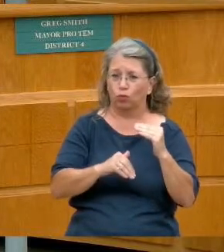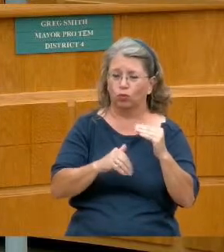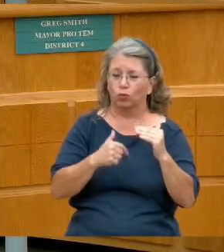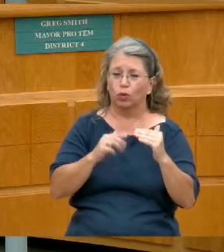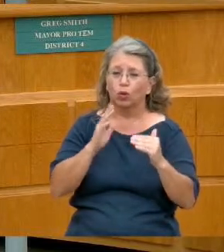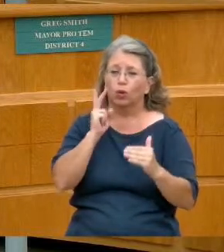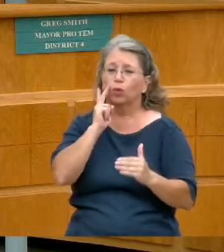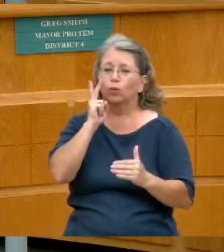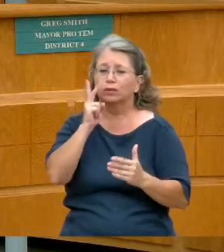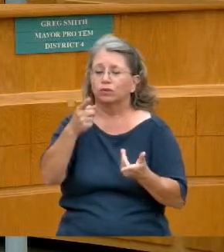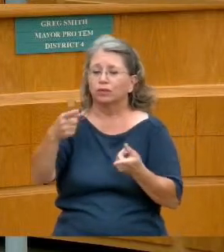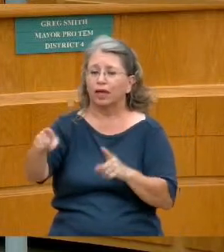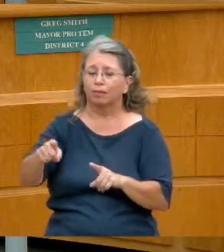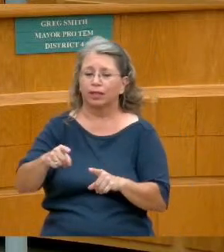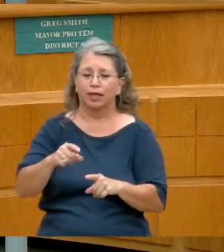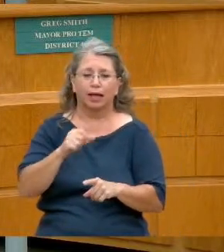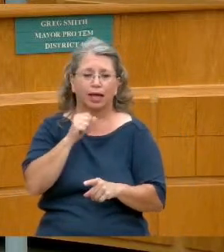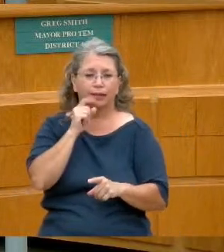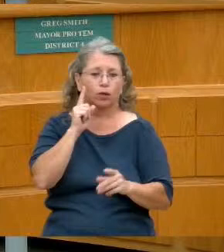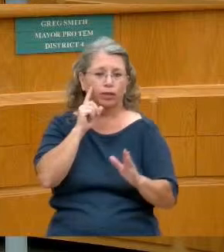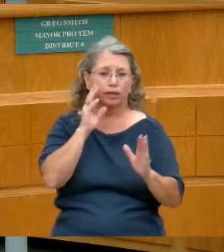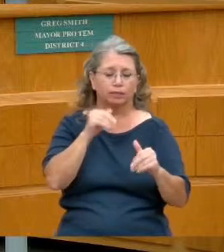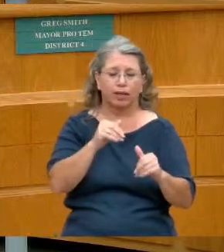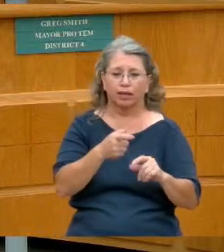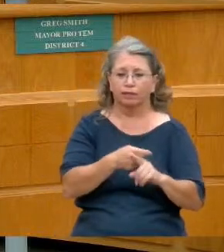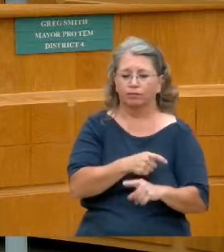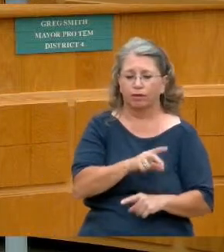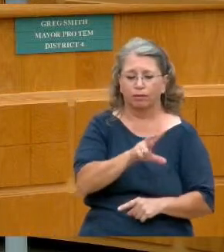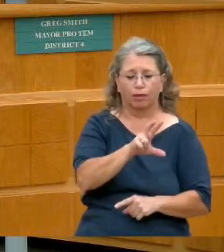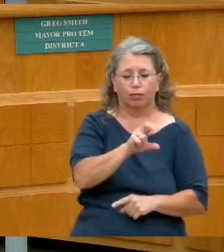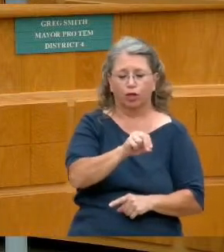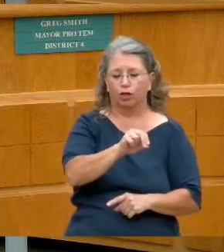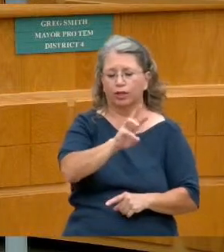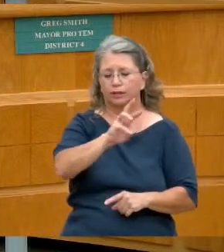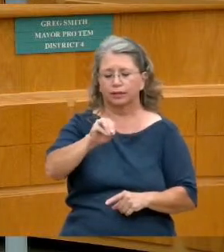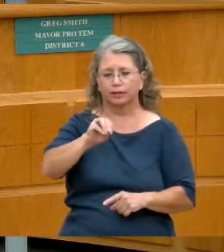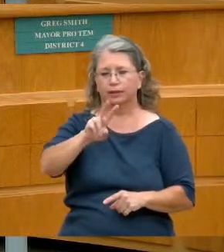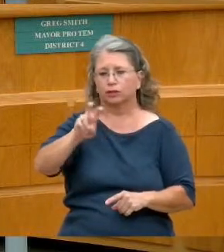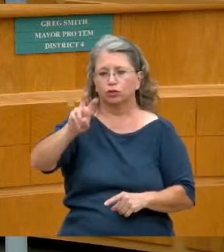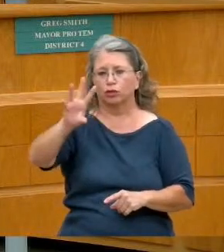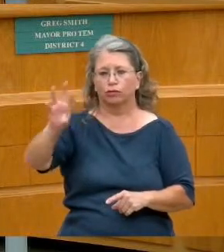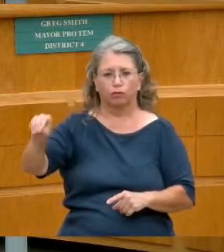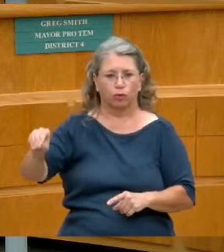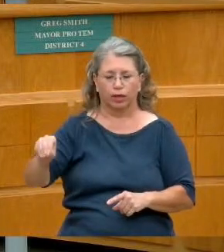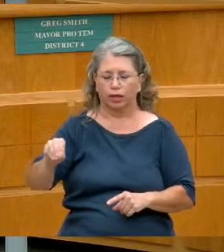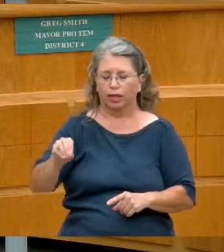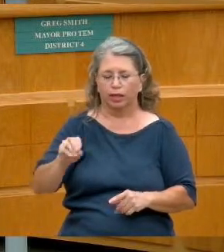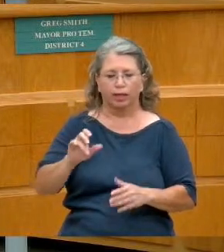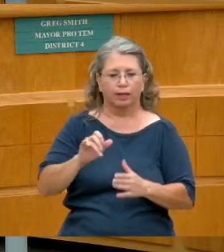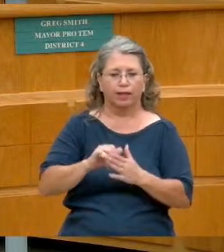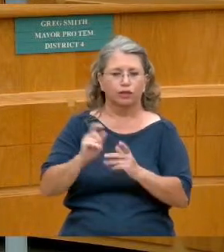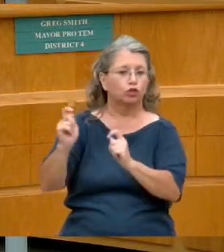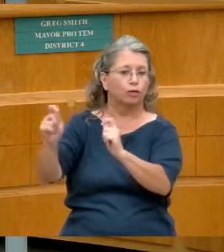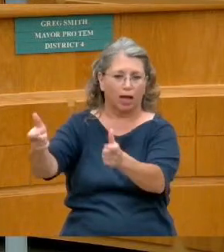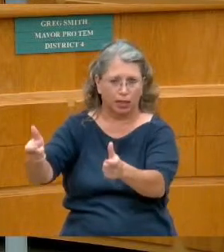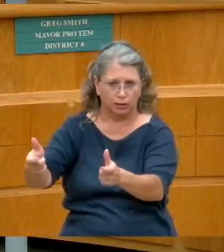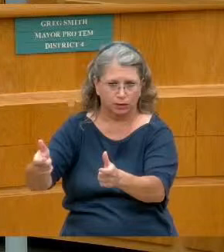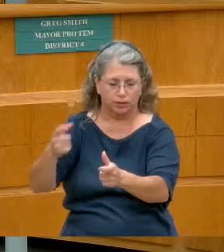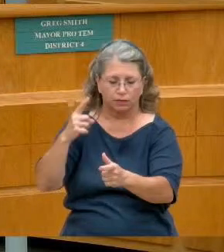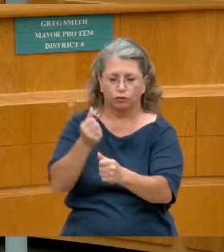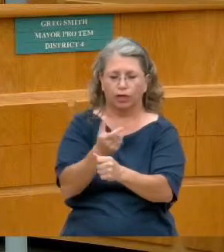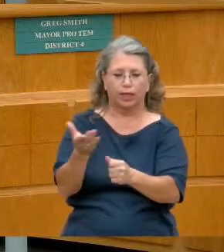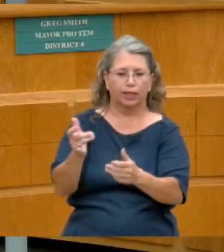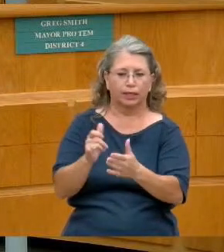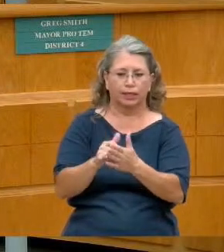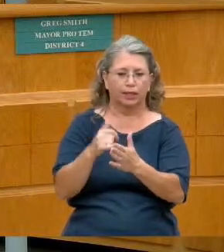to see it go from 30 to 60 to 120 to 240 day after day. That would be too fast for anything that's